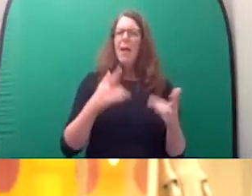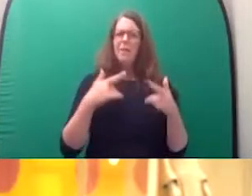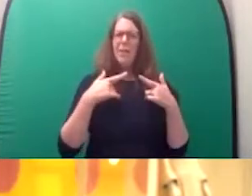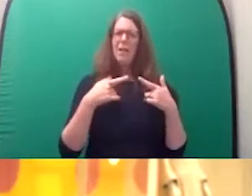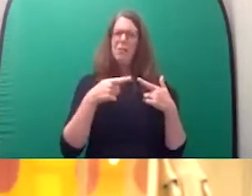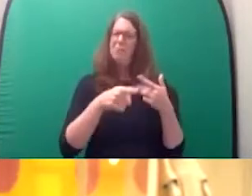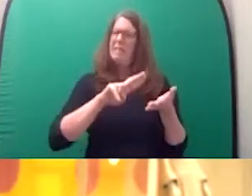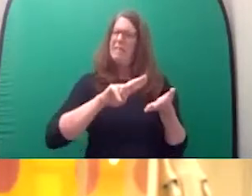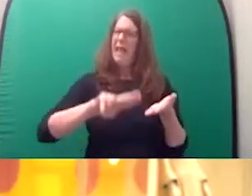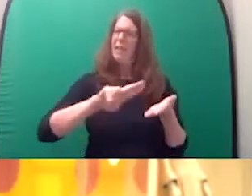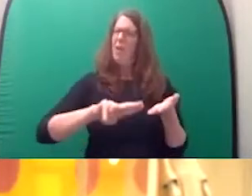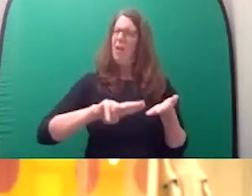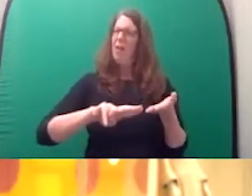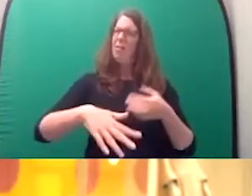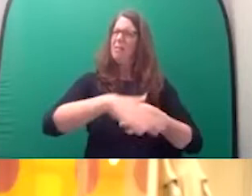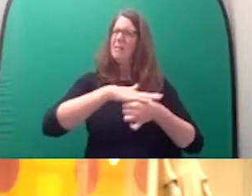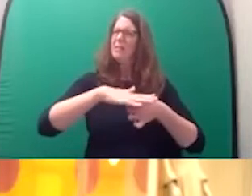very natural thing for us.